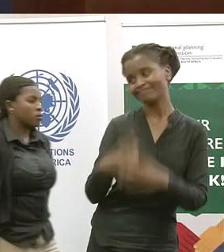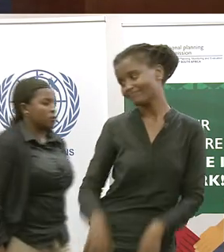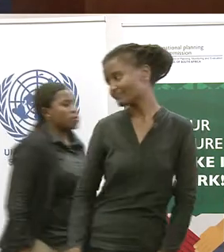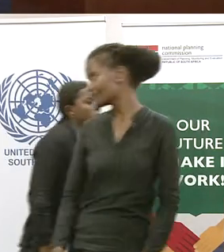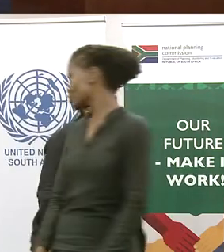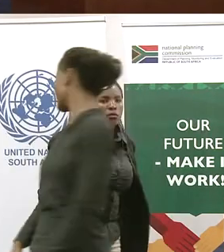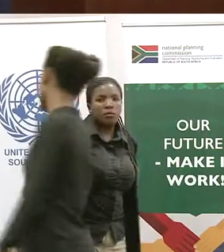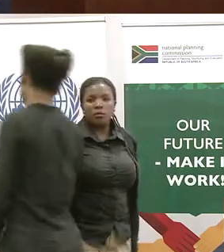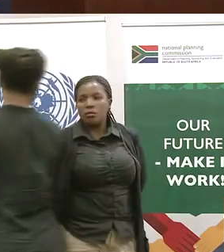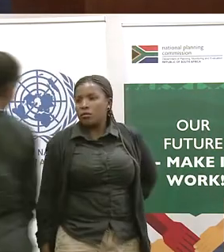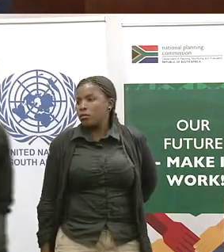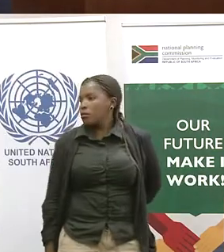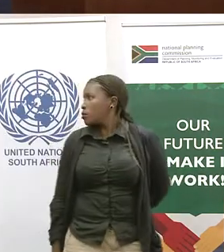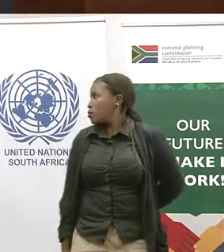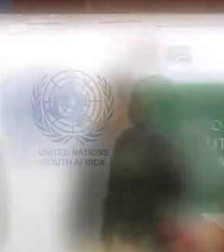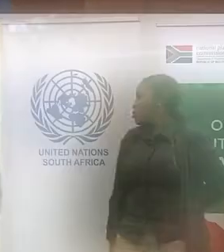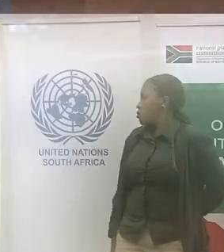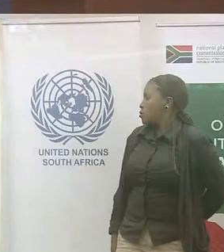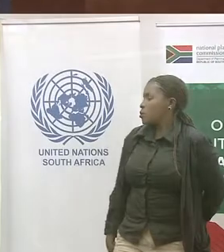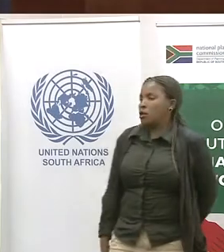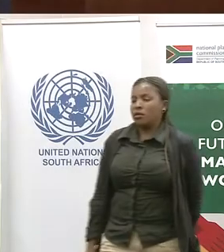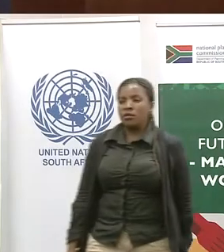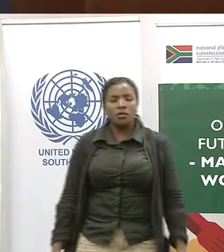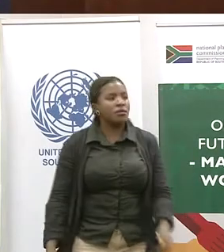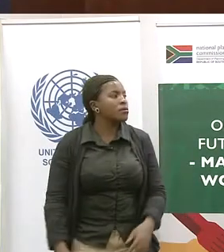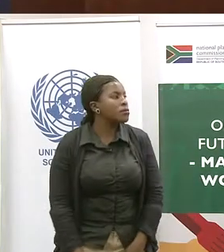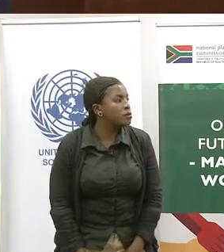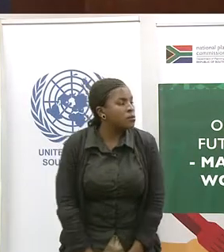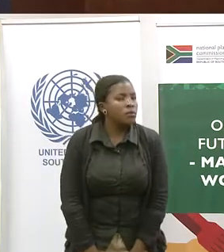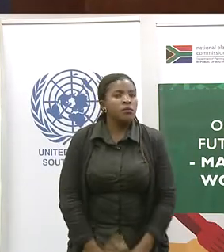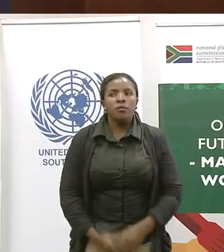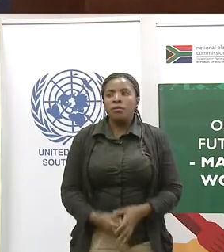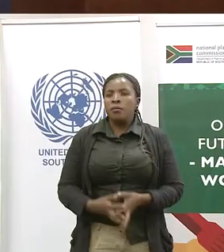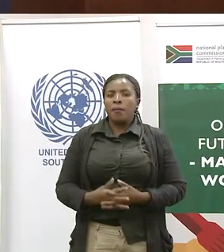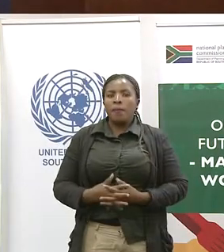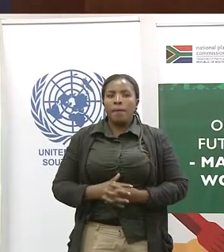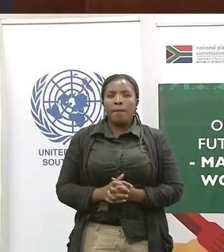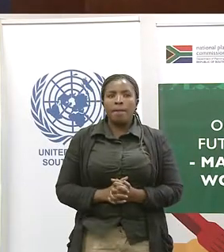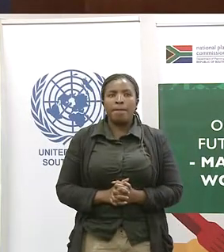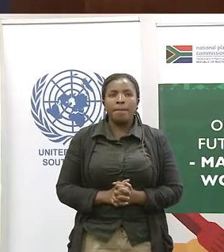Thank you.